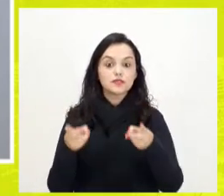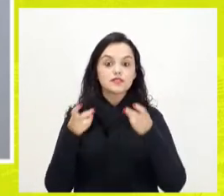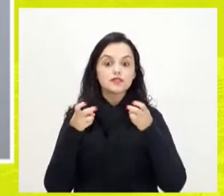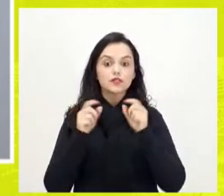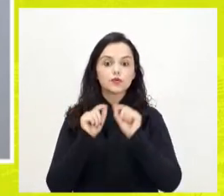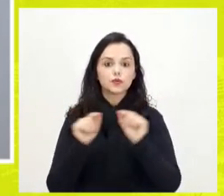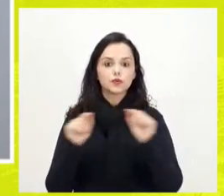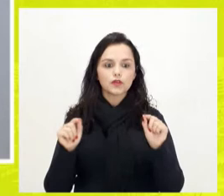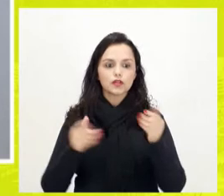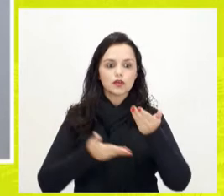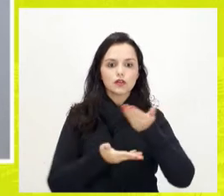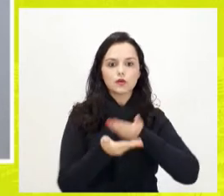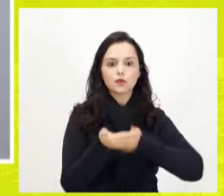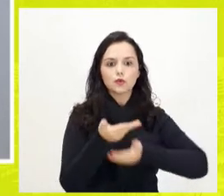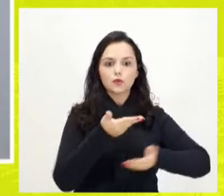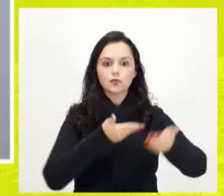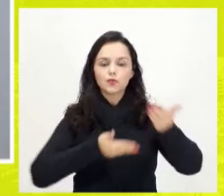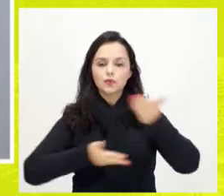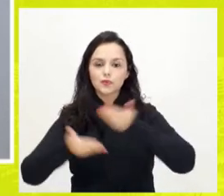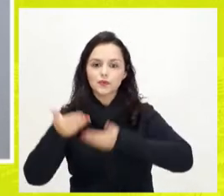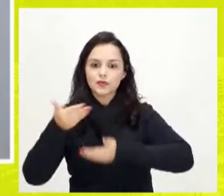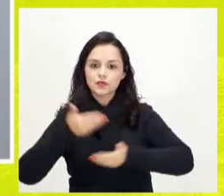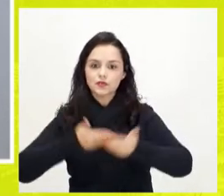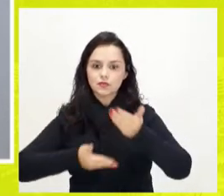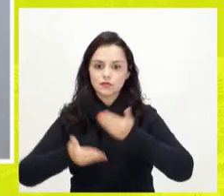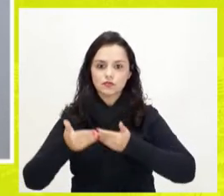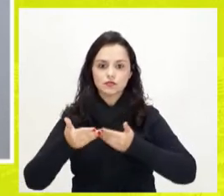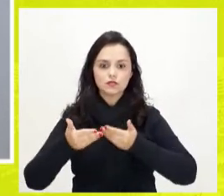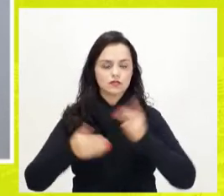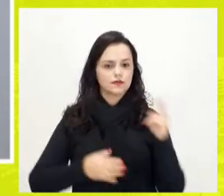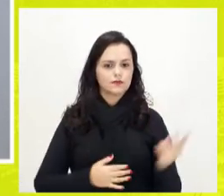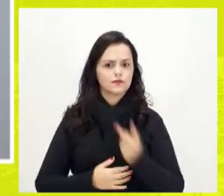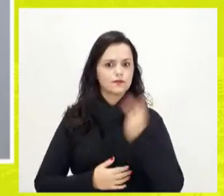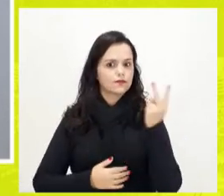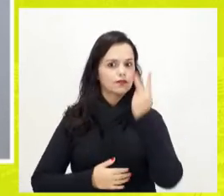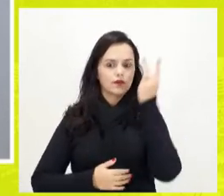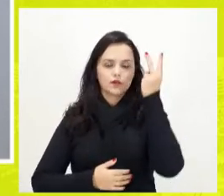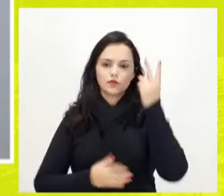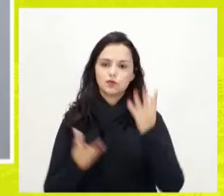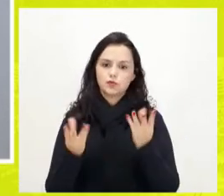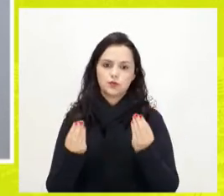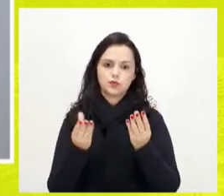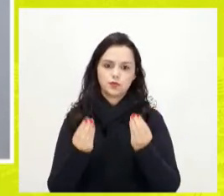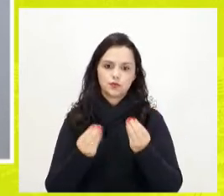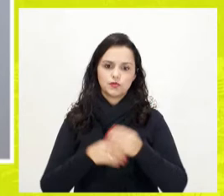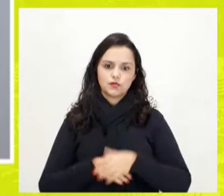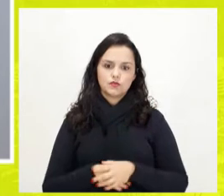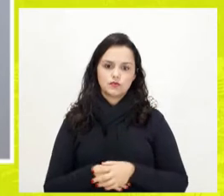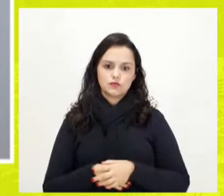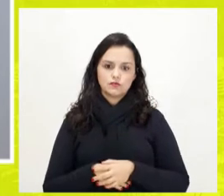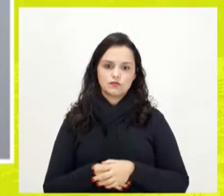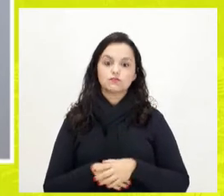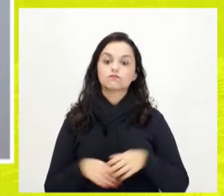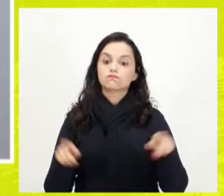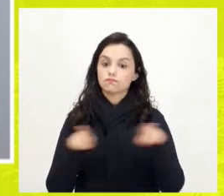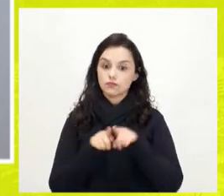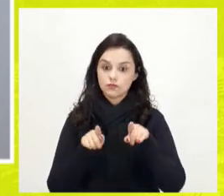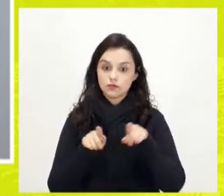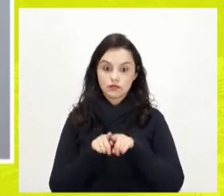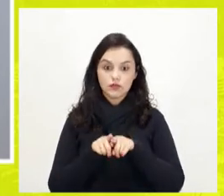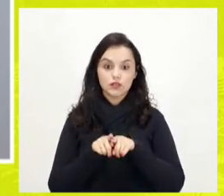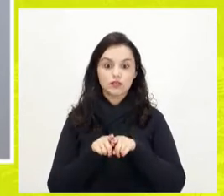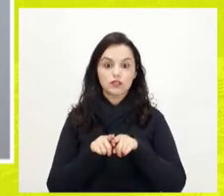we noticed that these corporations were really valuable and the impact